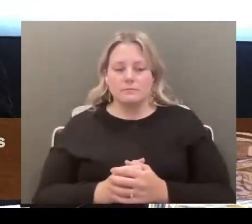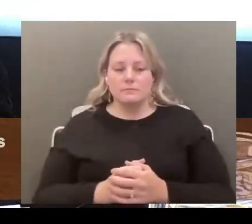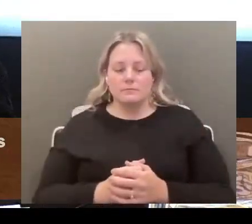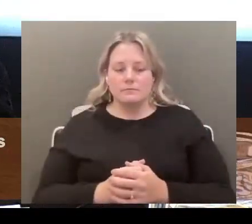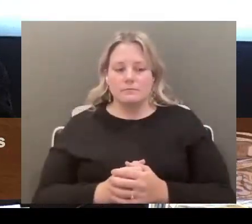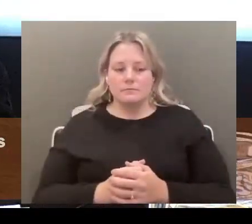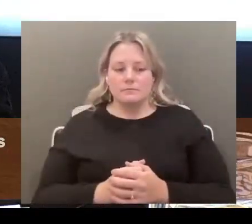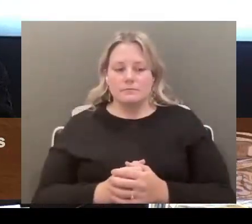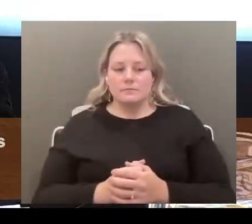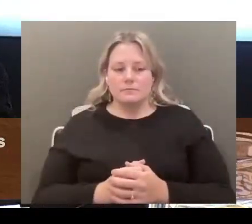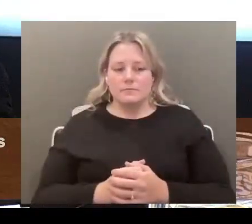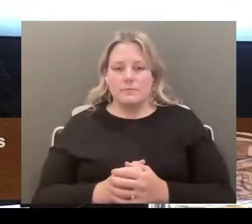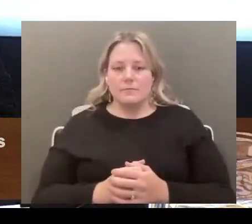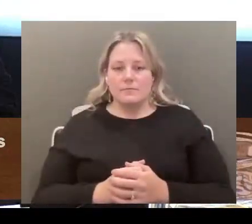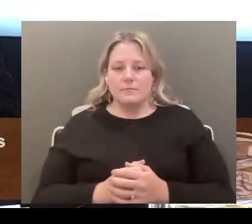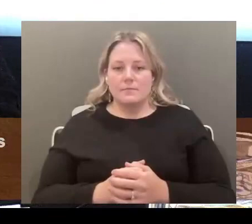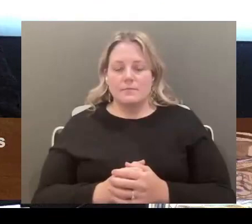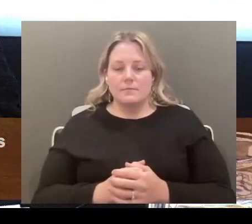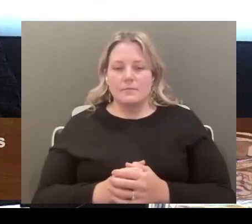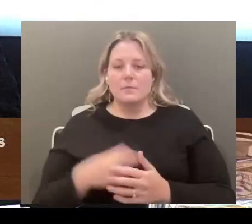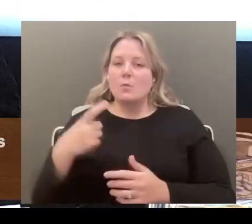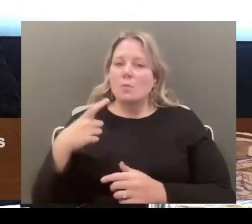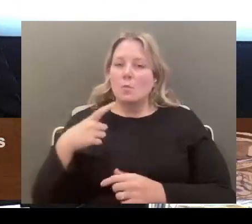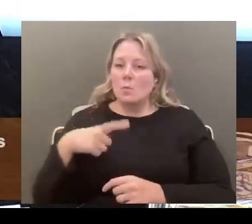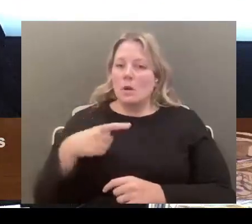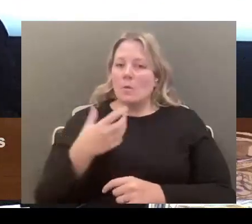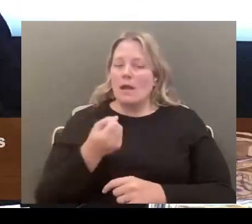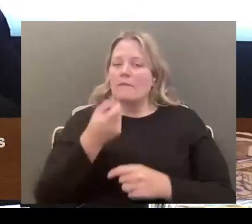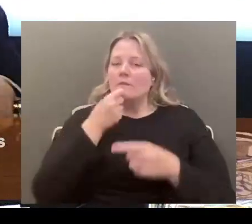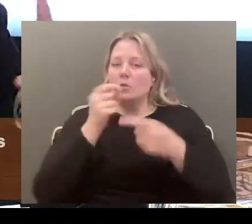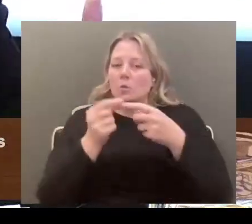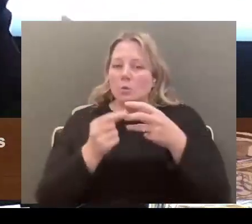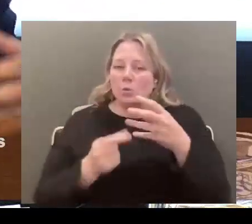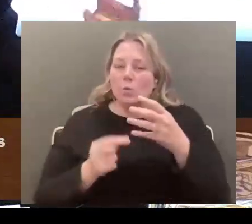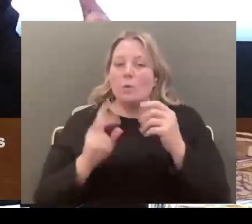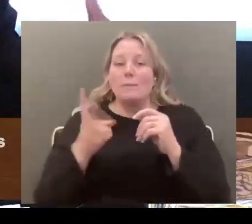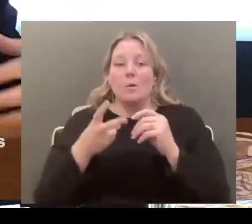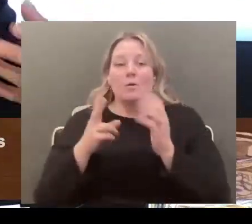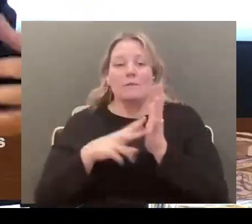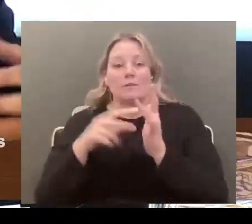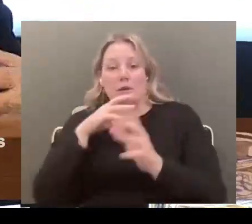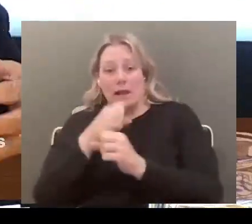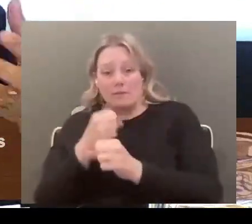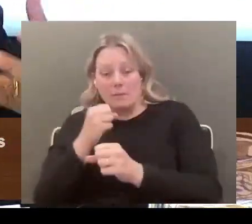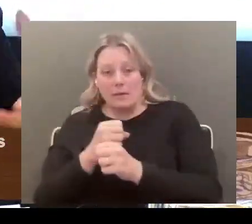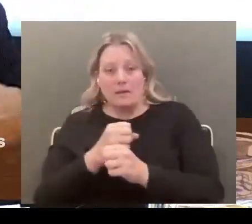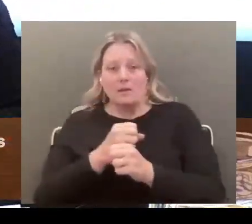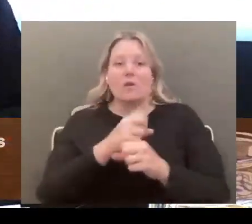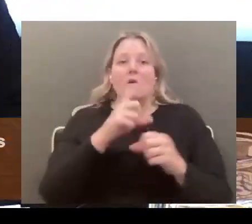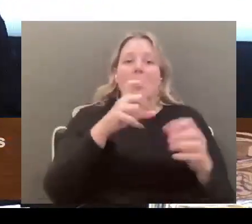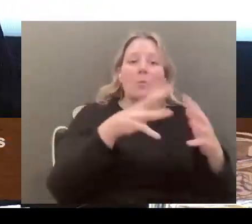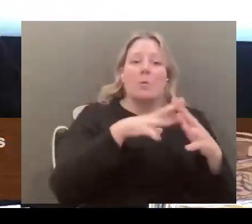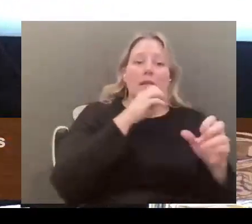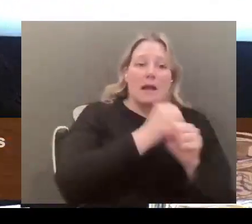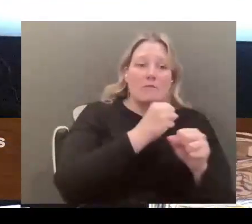a number of areas where state and Commonwealth permission and